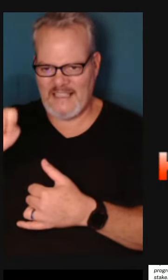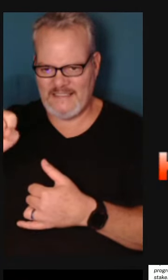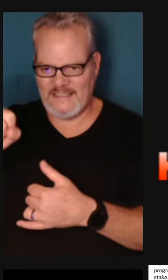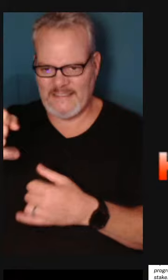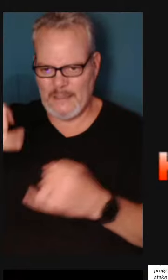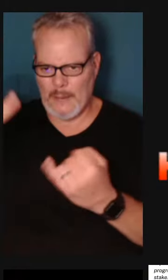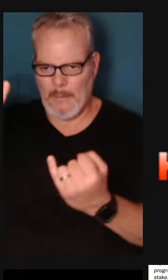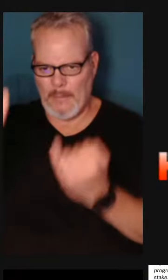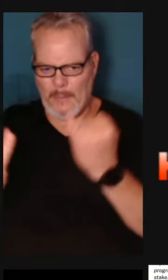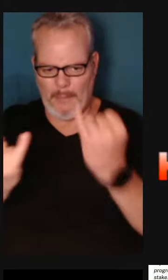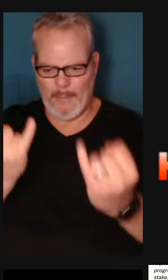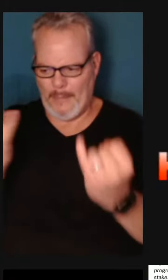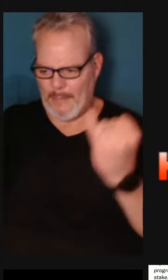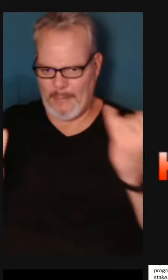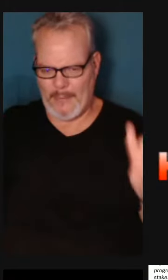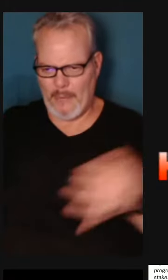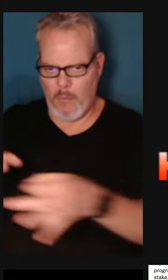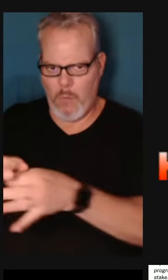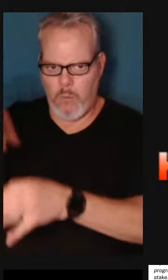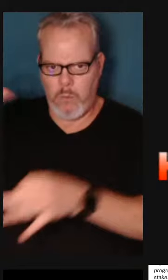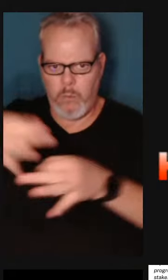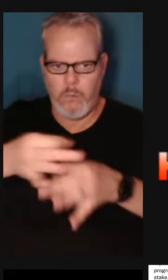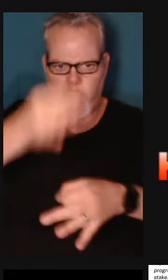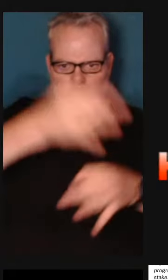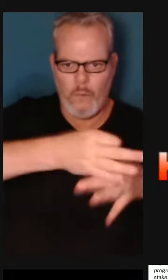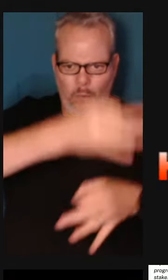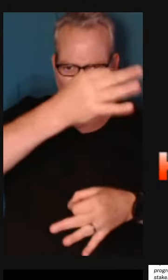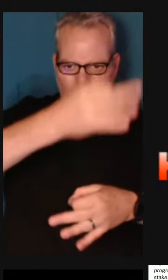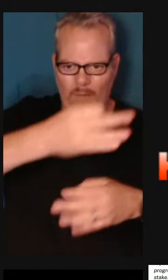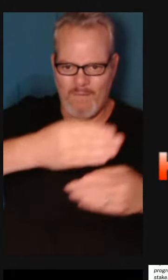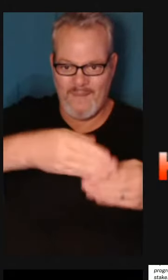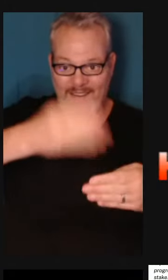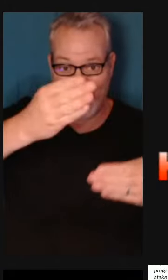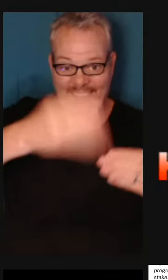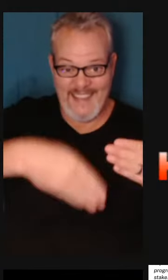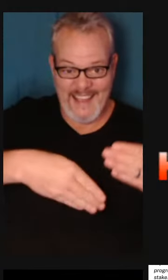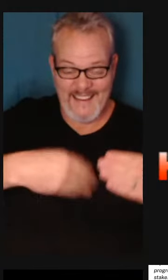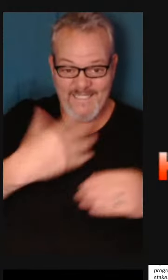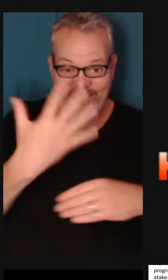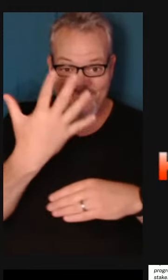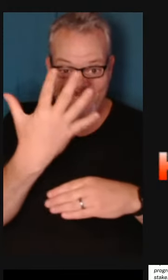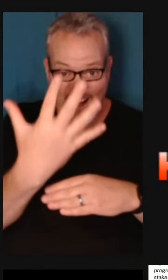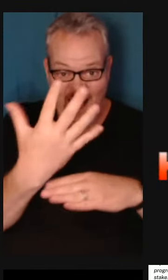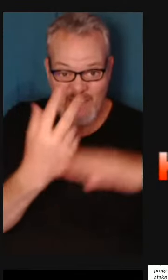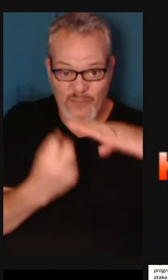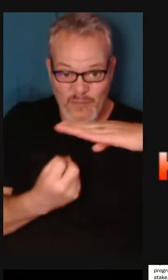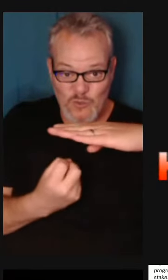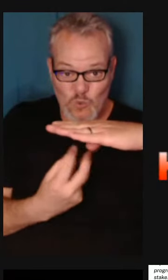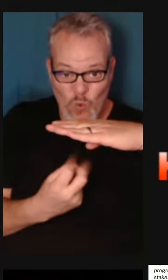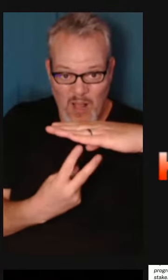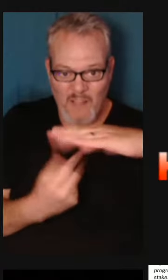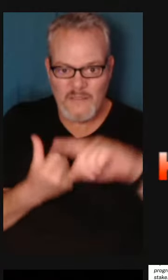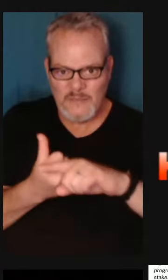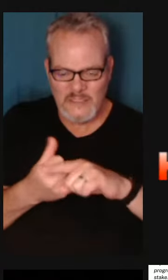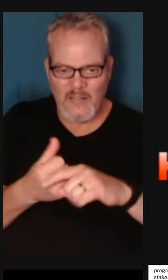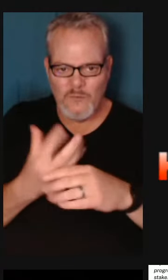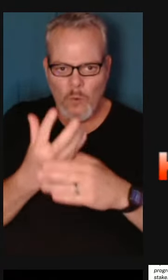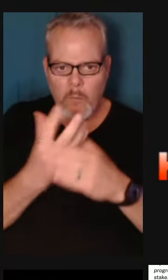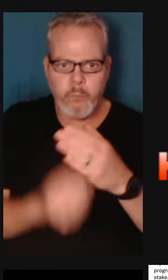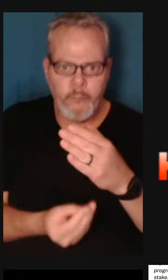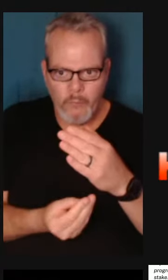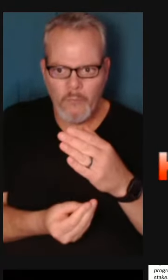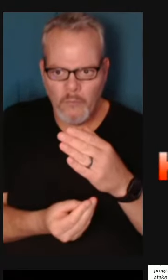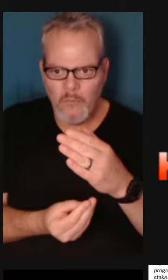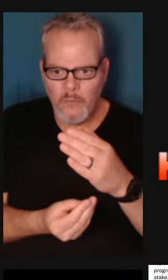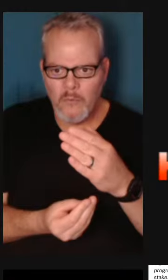But in the end, 5 of the 12 stakes were buried by episode 23, and another 3